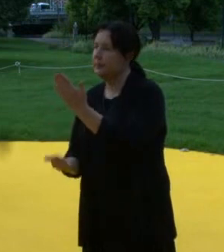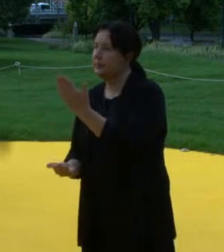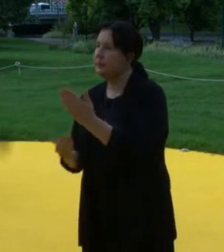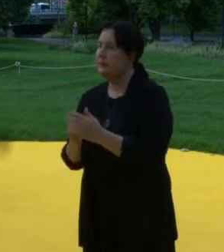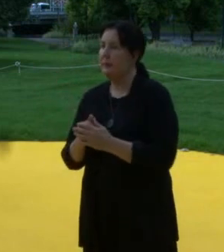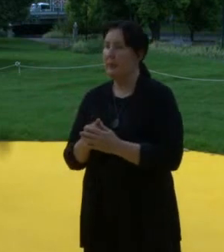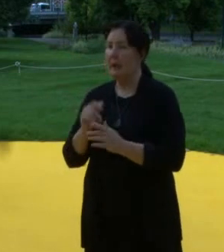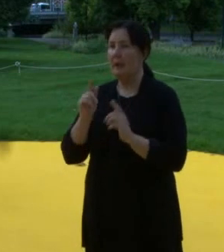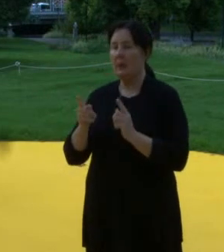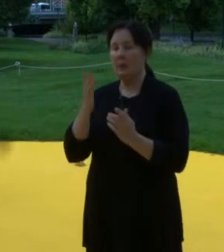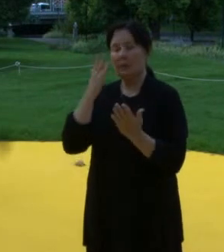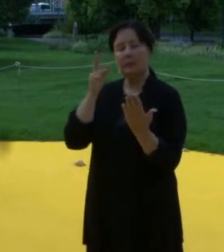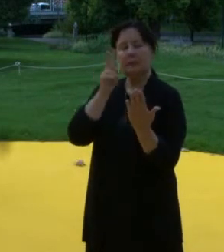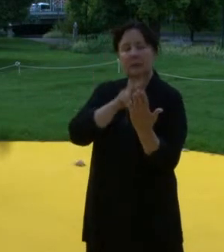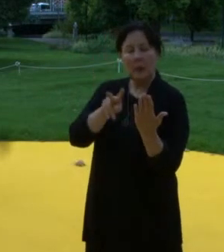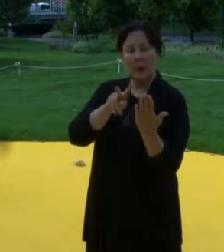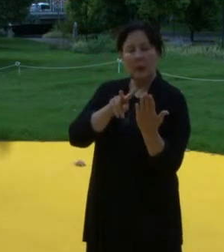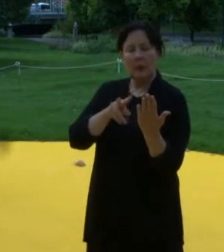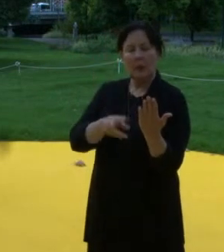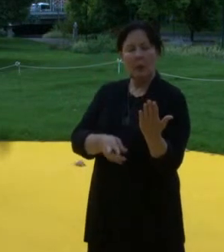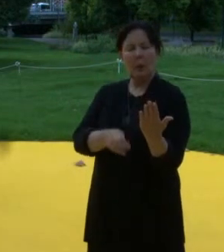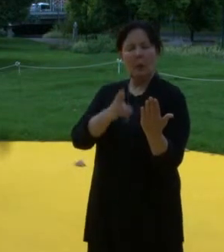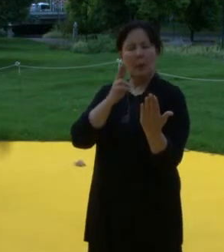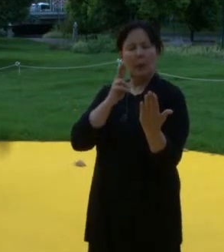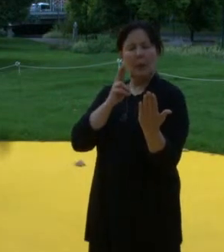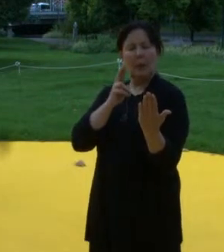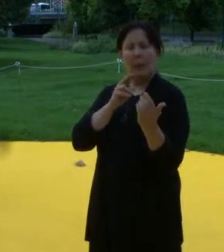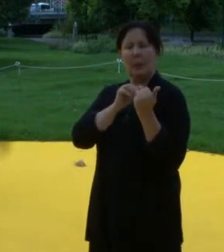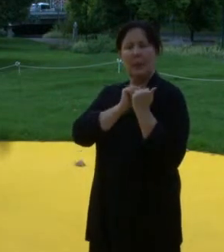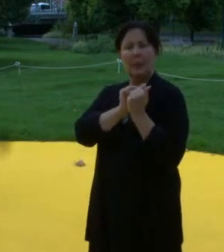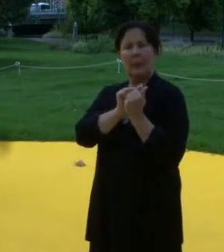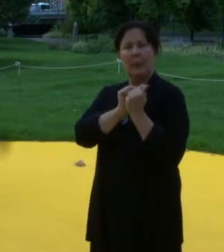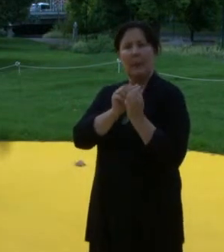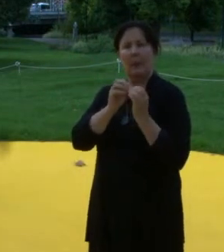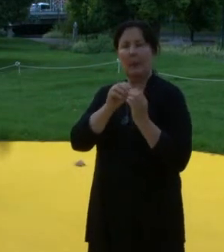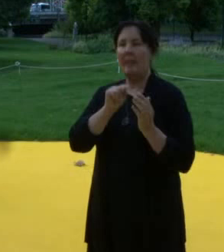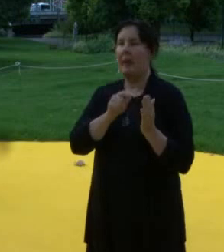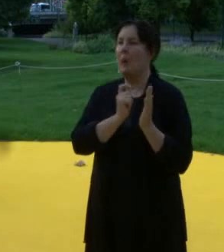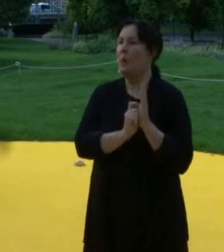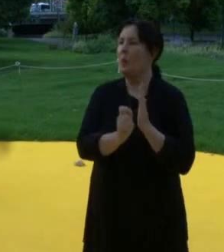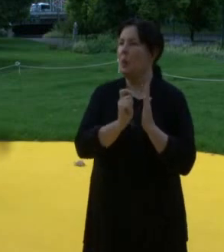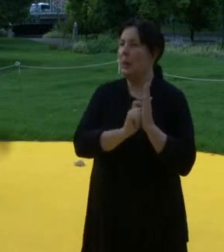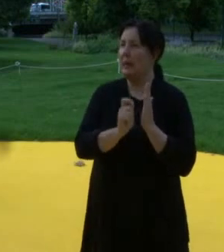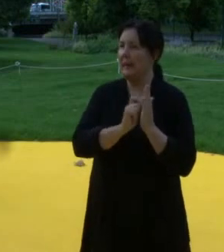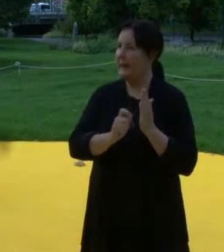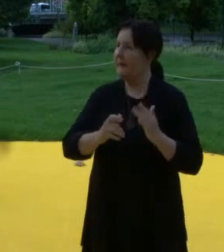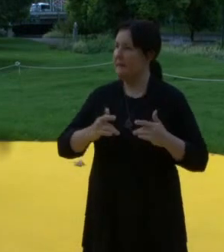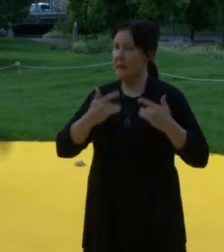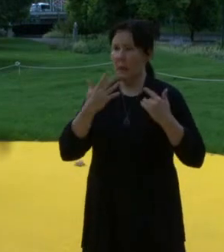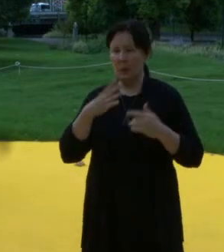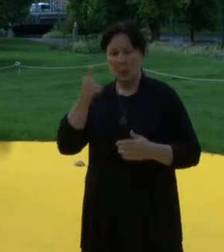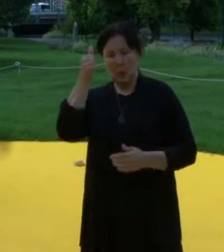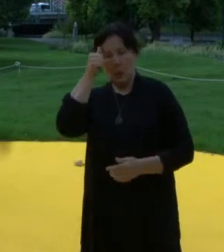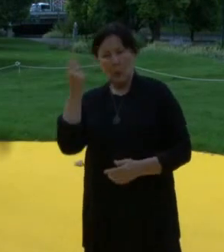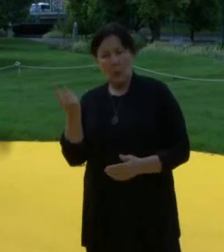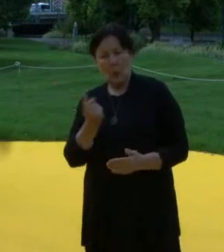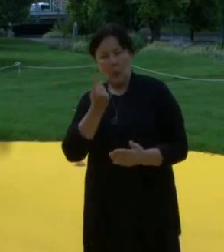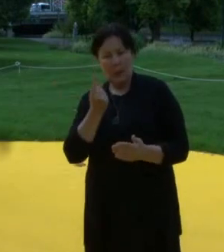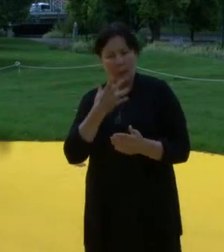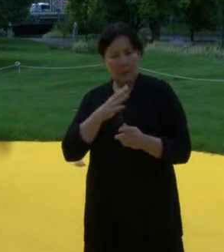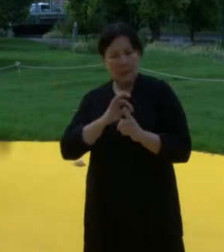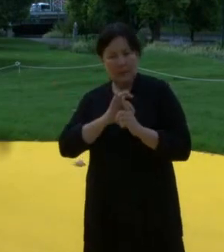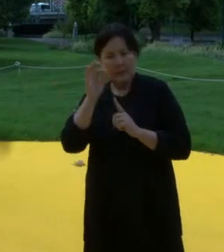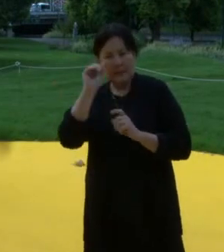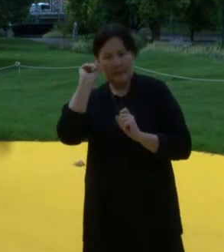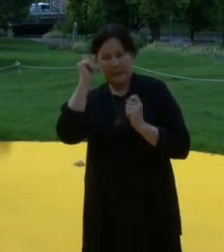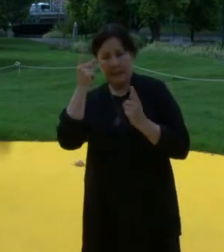read their work. A closeness develops, and then a desire to get to know them better. Sometimes we read someone new and feel